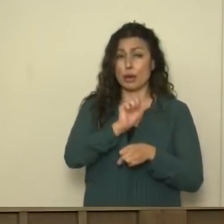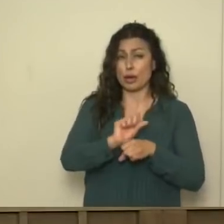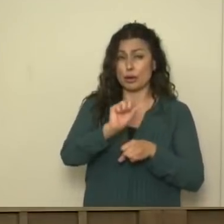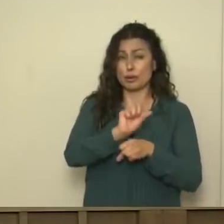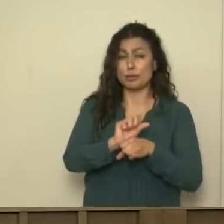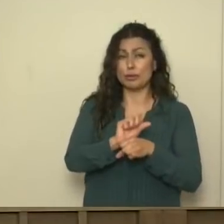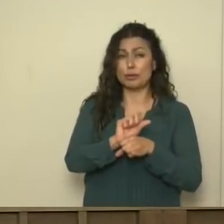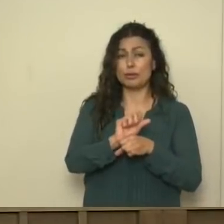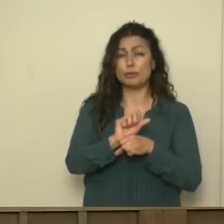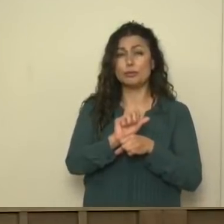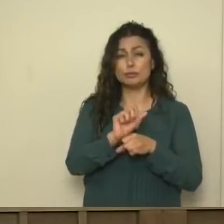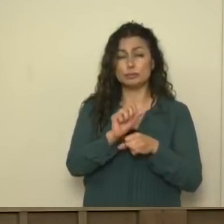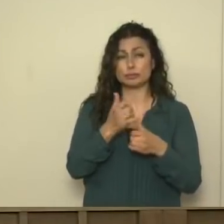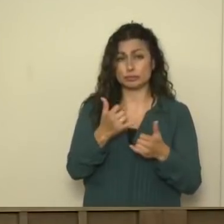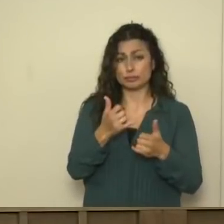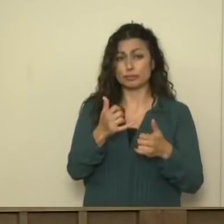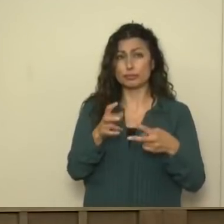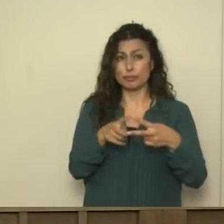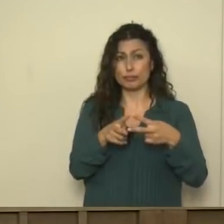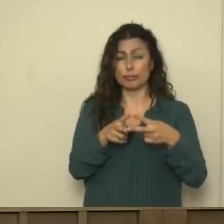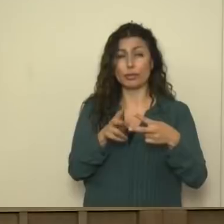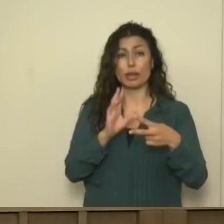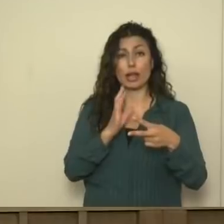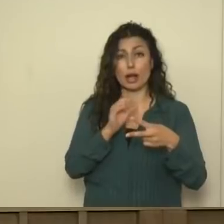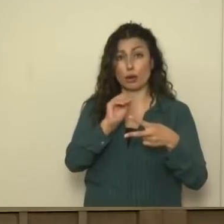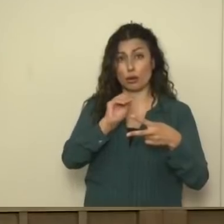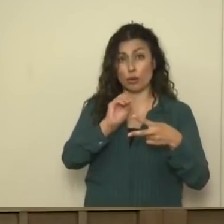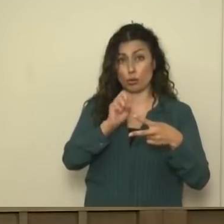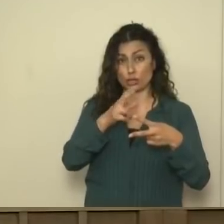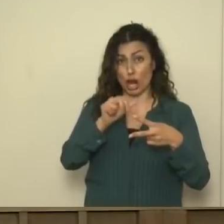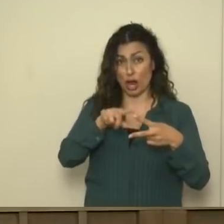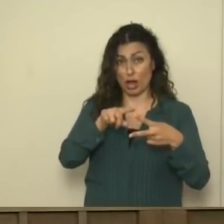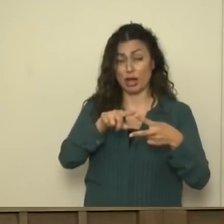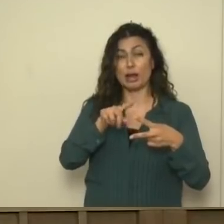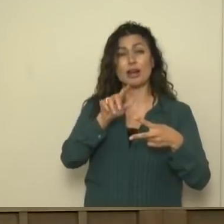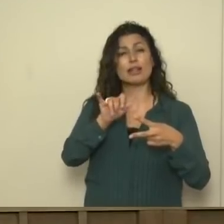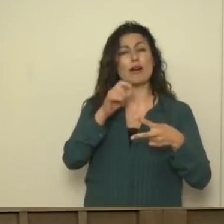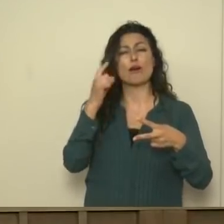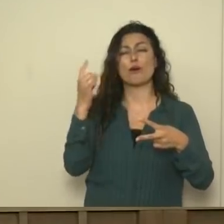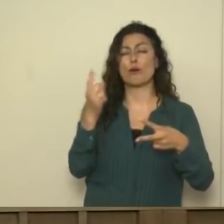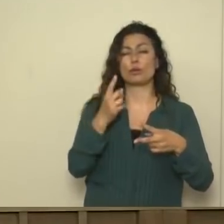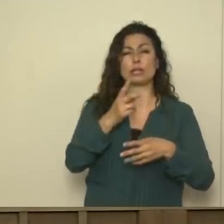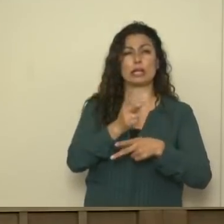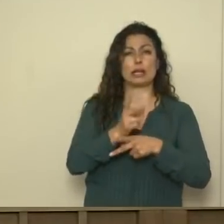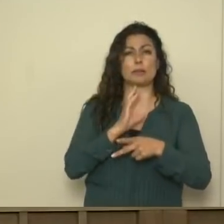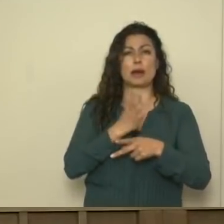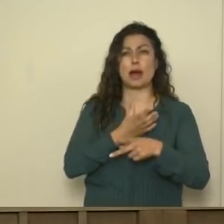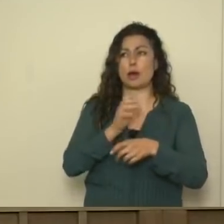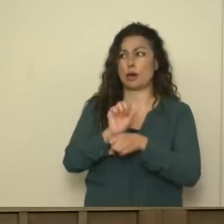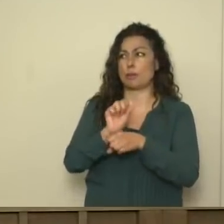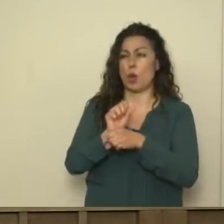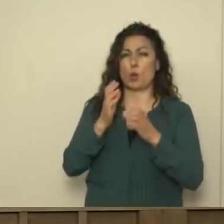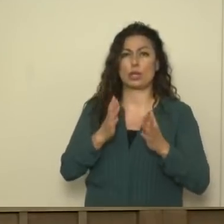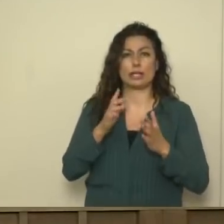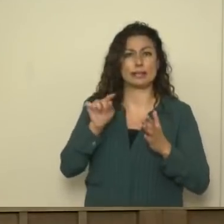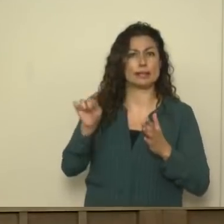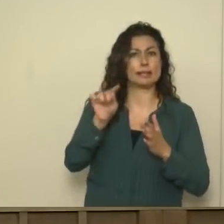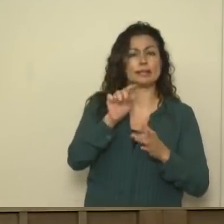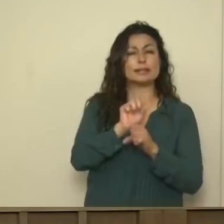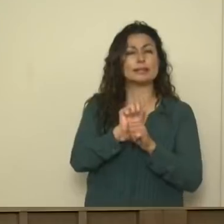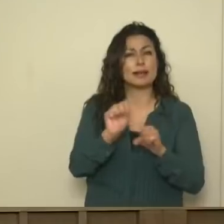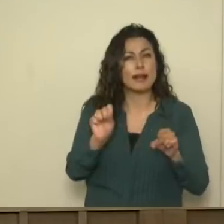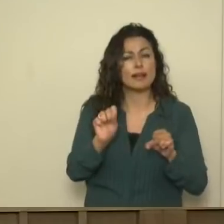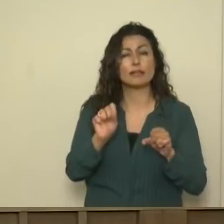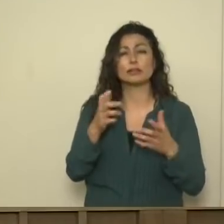efforts with respect to our OSHA program are always to keep employees safe, and safe from things